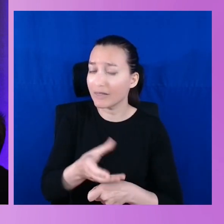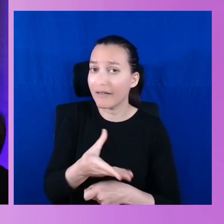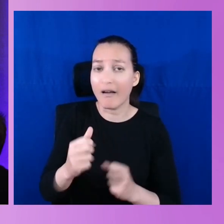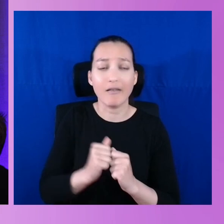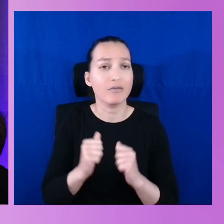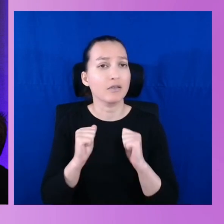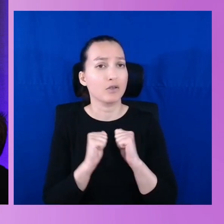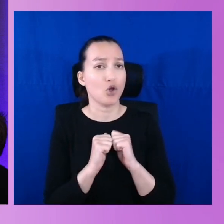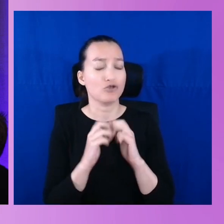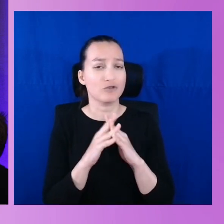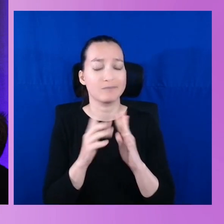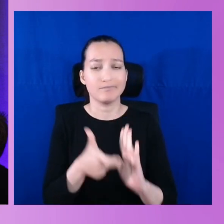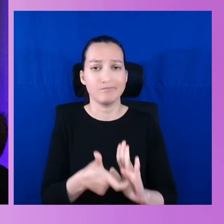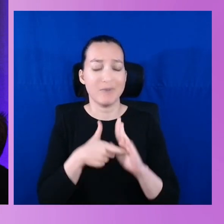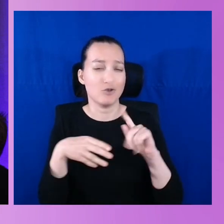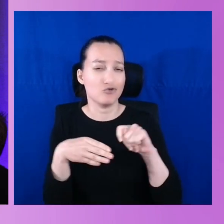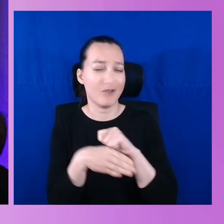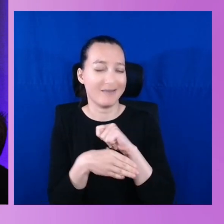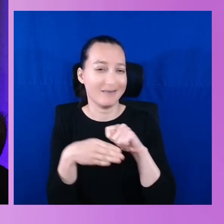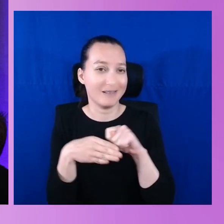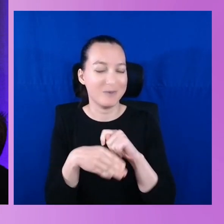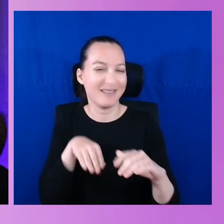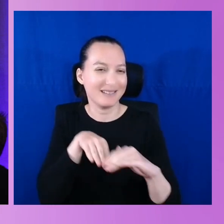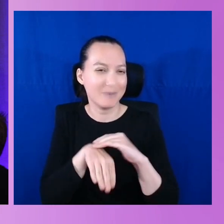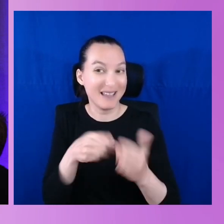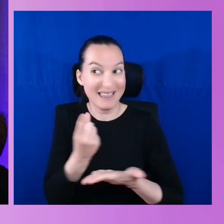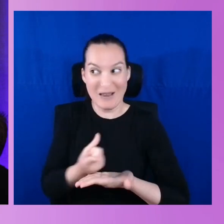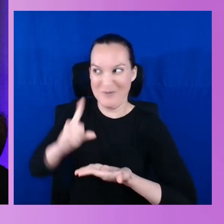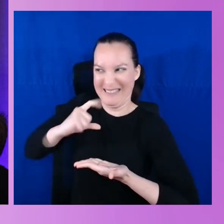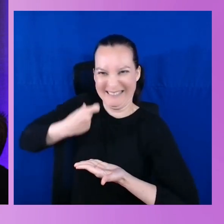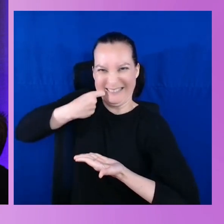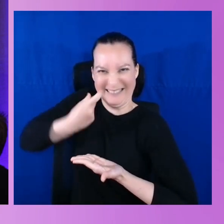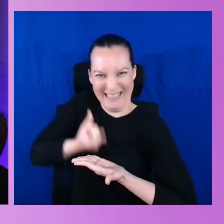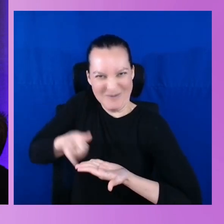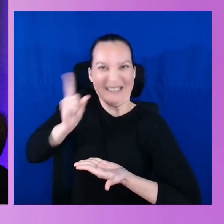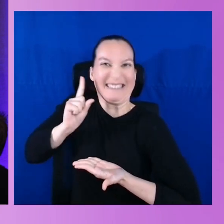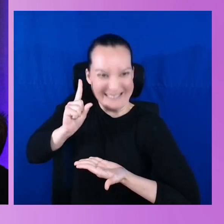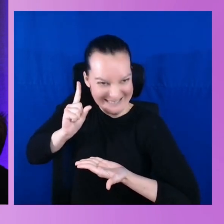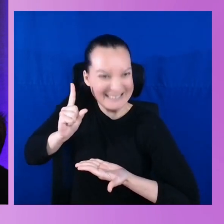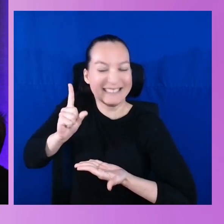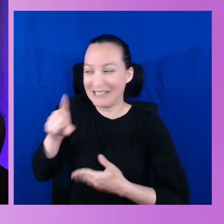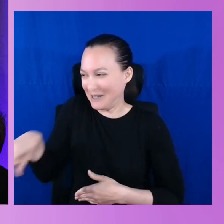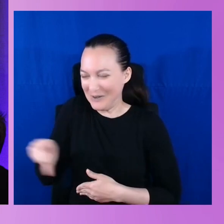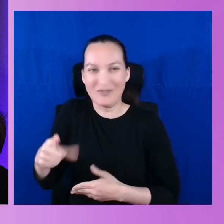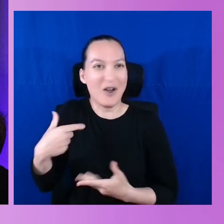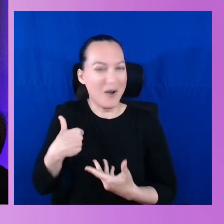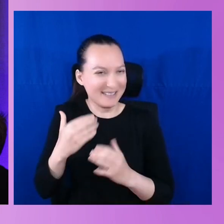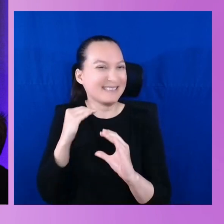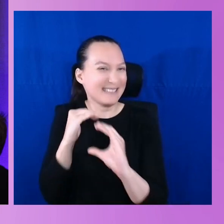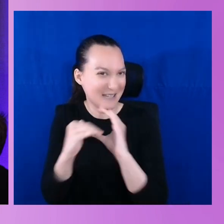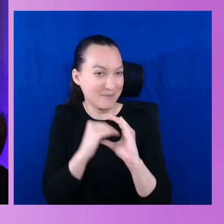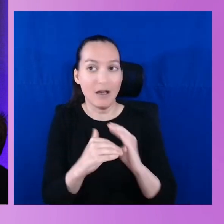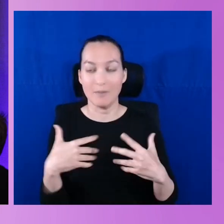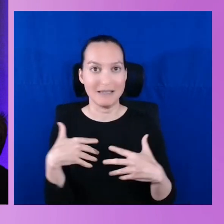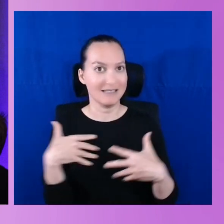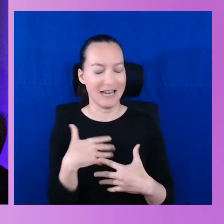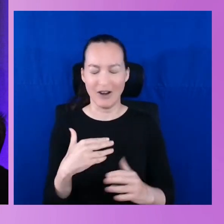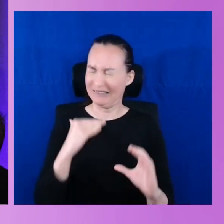mandatory training on accessibility last week. Just last week. These guys have all had the mail, which, by the way, is terrifying to send a mail